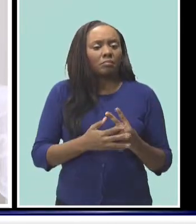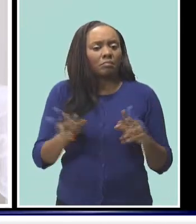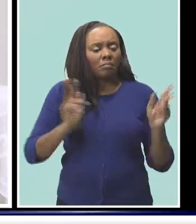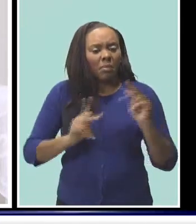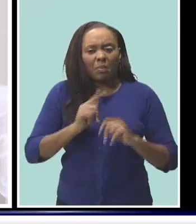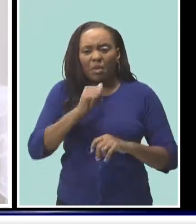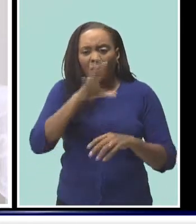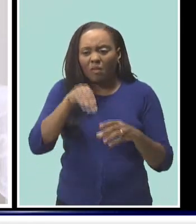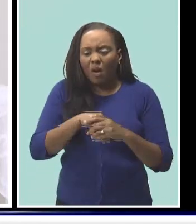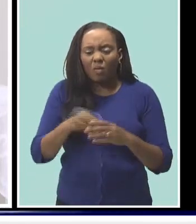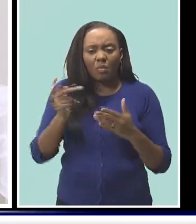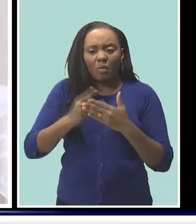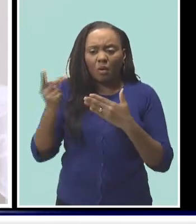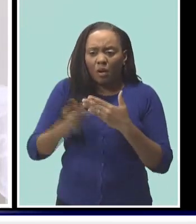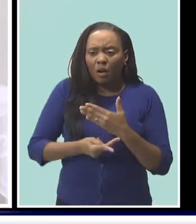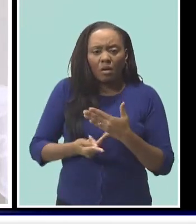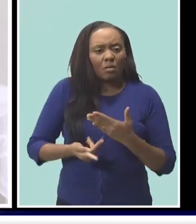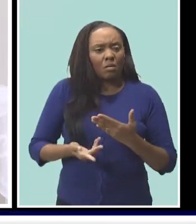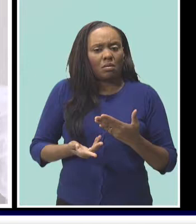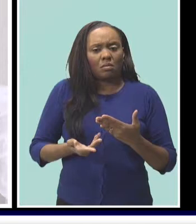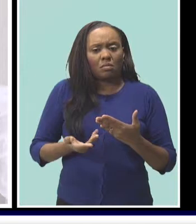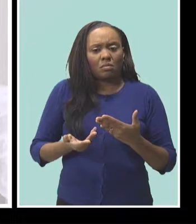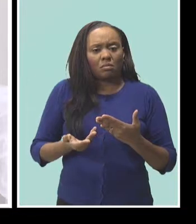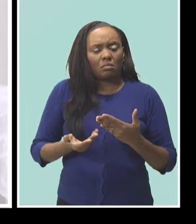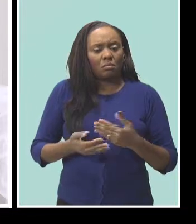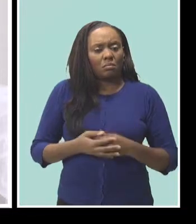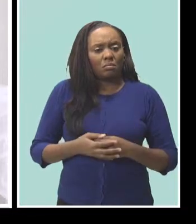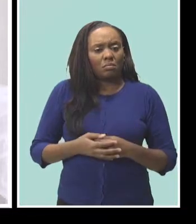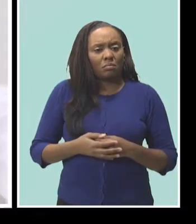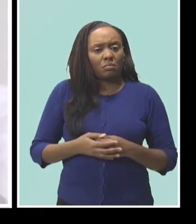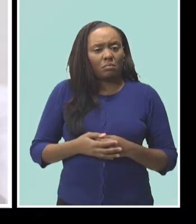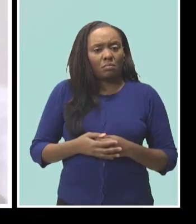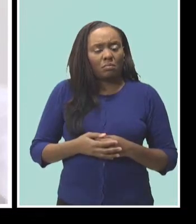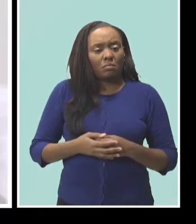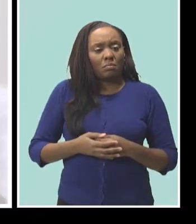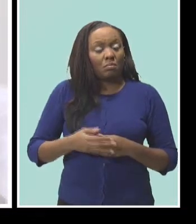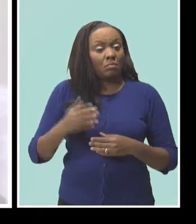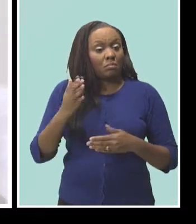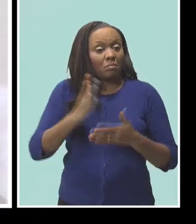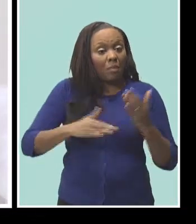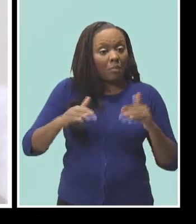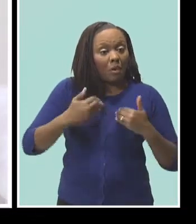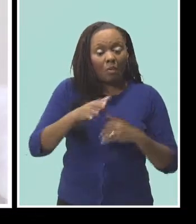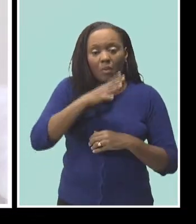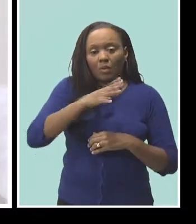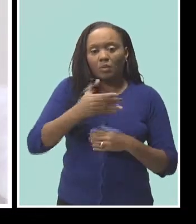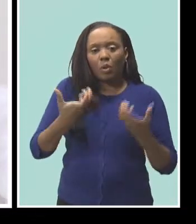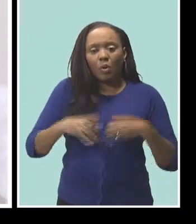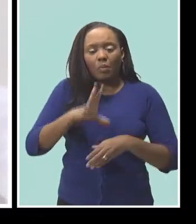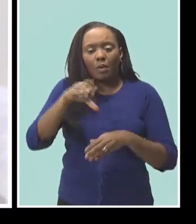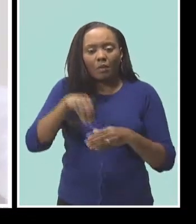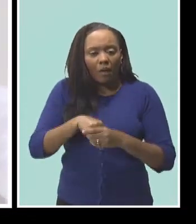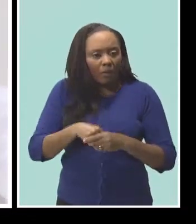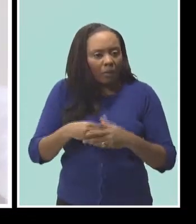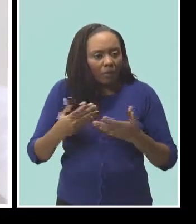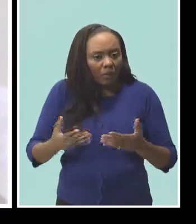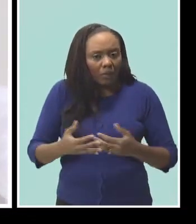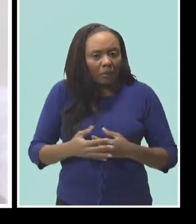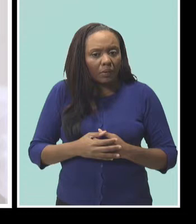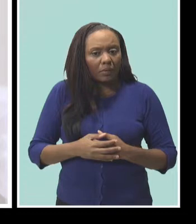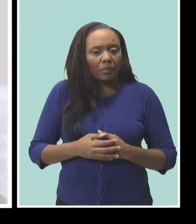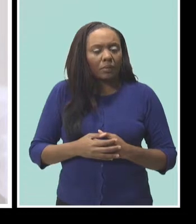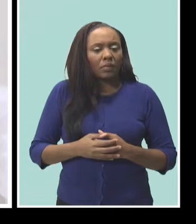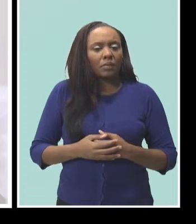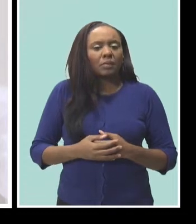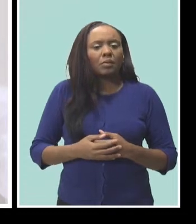participation of some of the younger mothers in our program. The Mothers Union is for